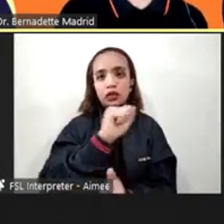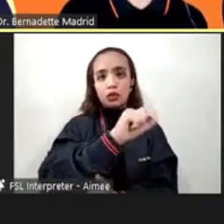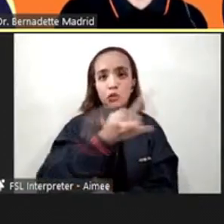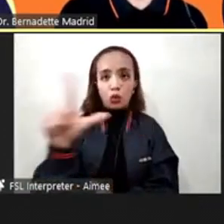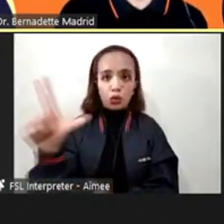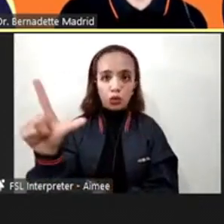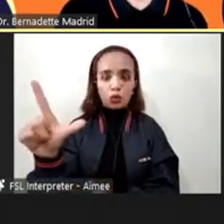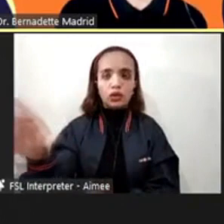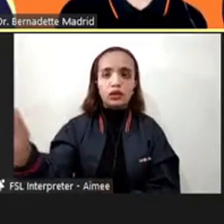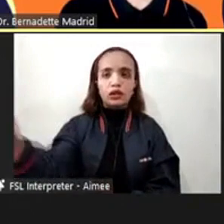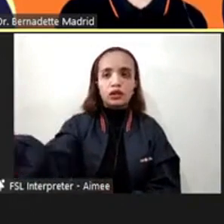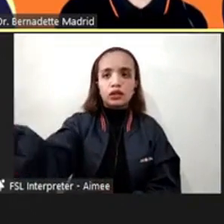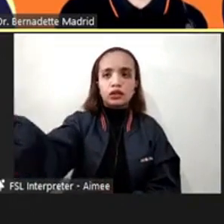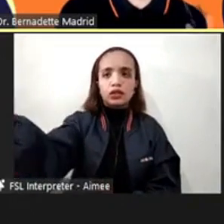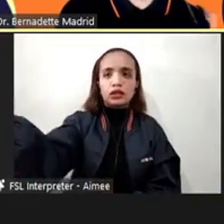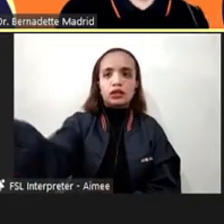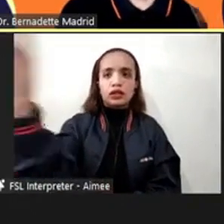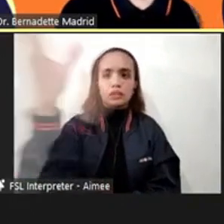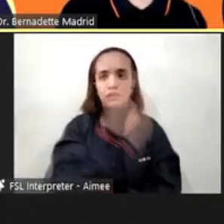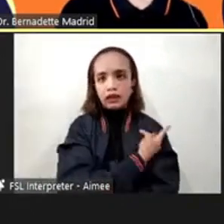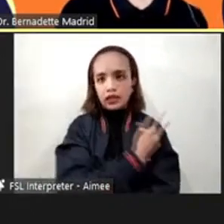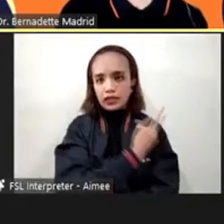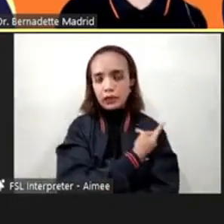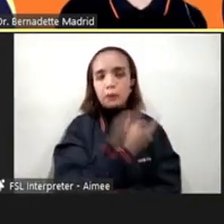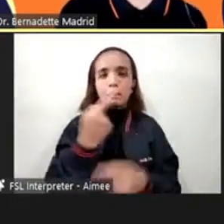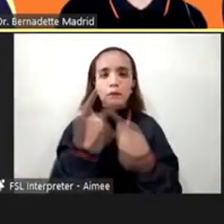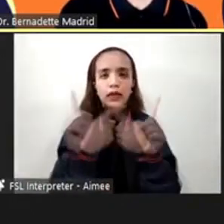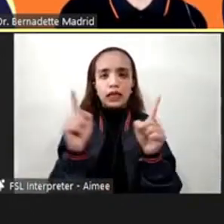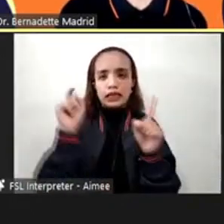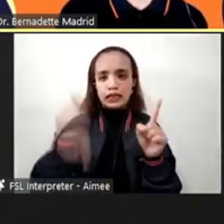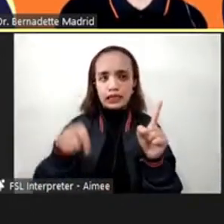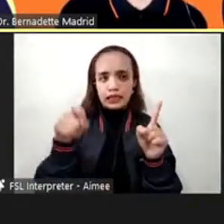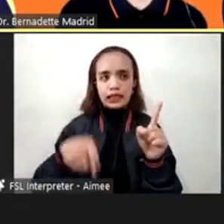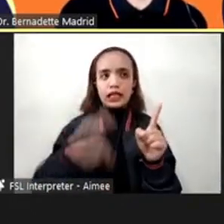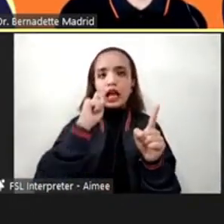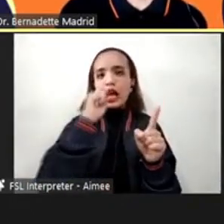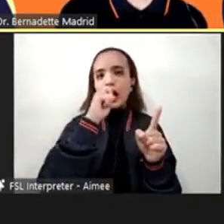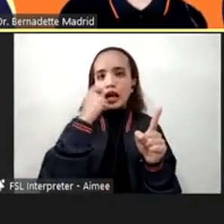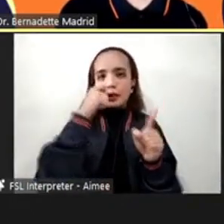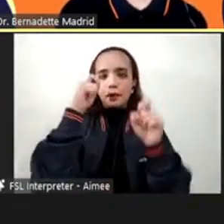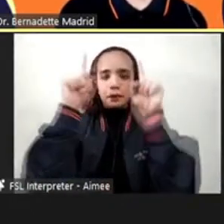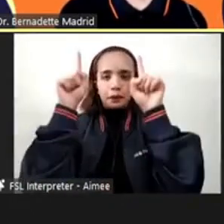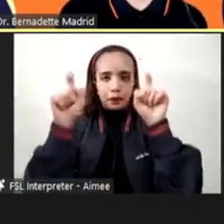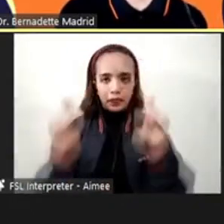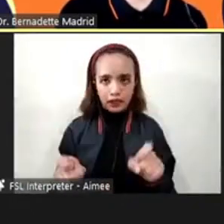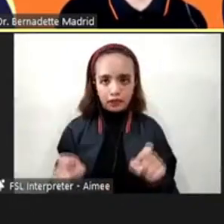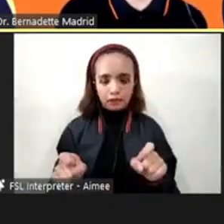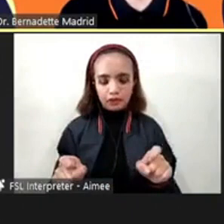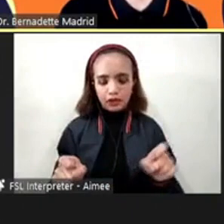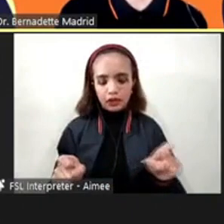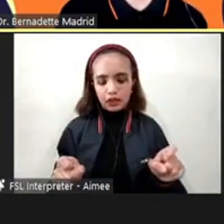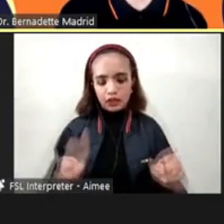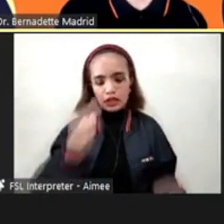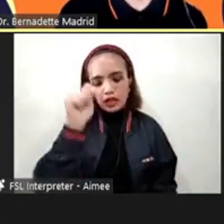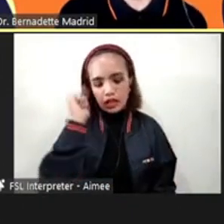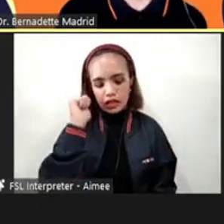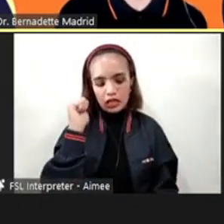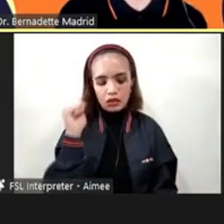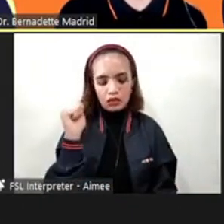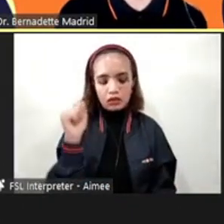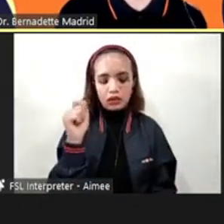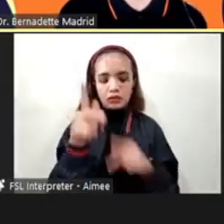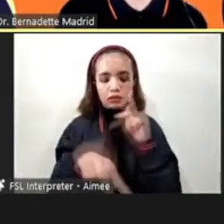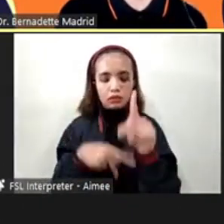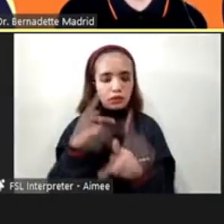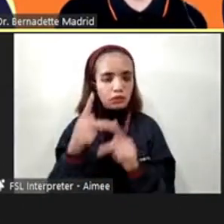getting vaccination. But we still need the RT-PCR, and of course we don't want people paying for it. Even the